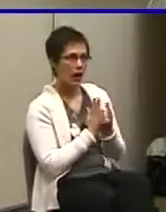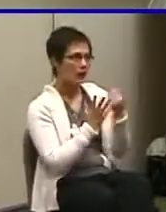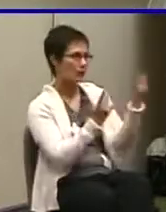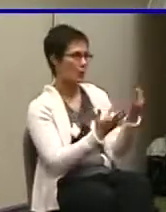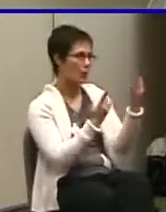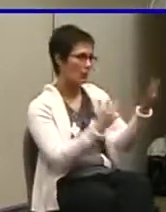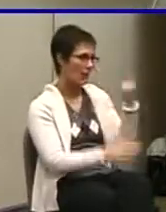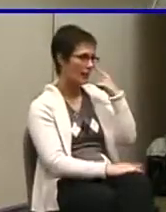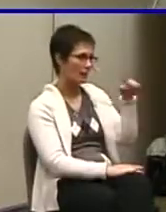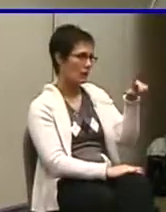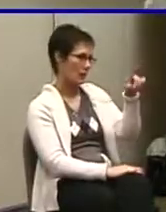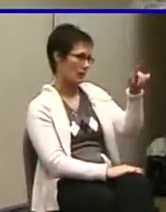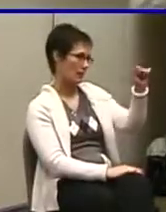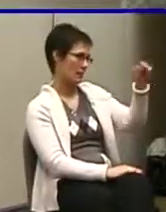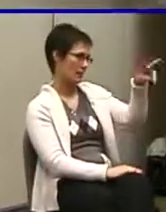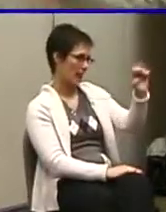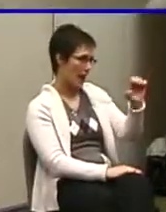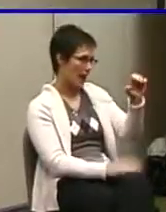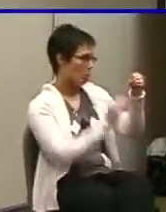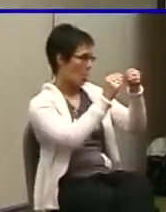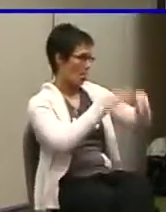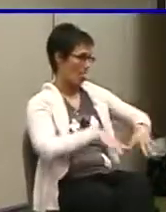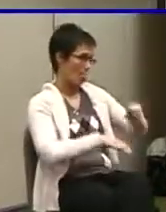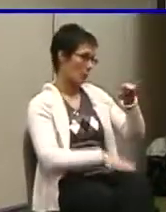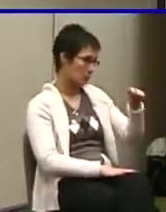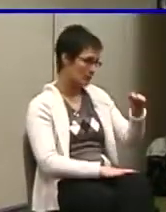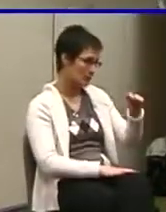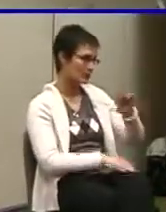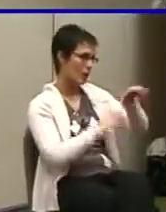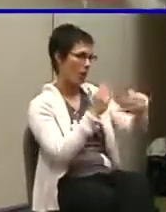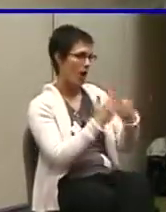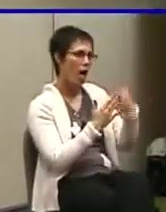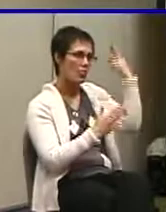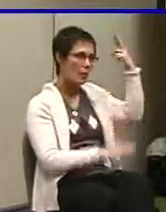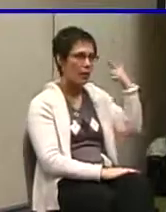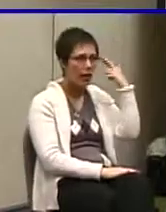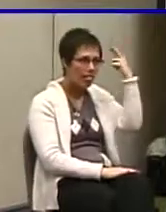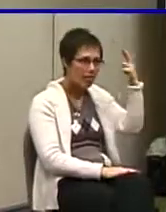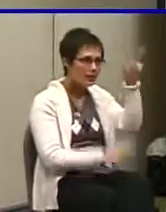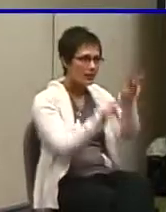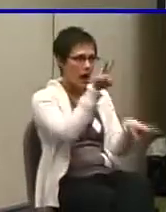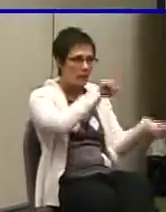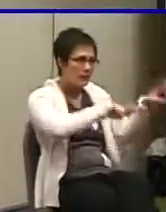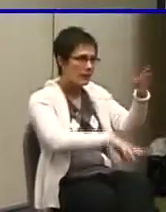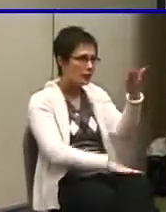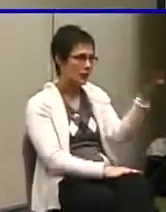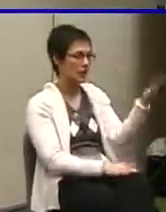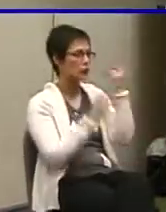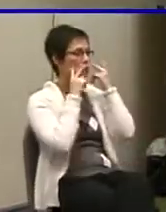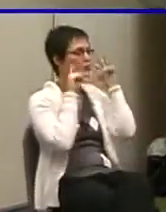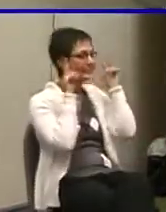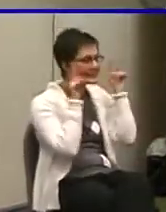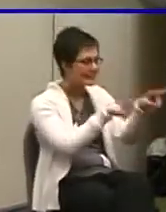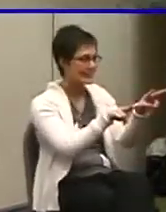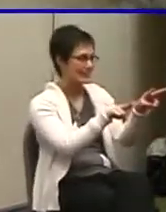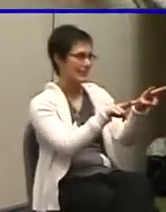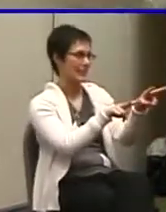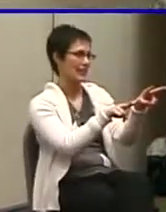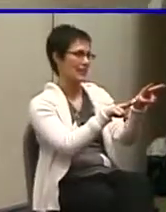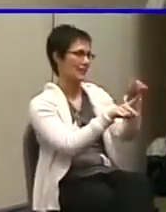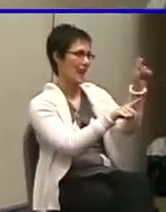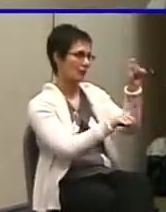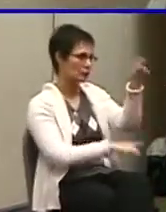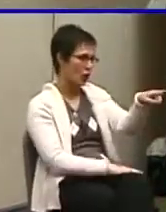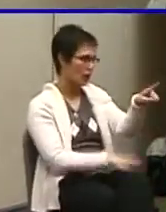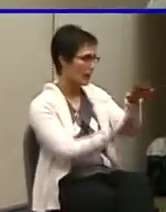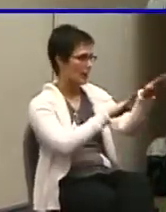too low rate of behavior that all the naturalistic observation things, at least from the standpoint of seeing Dave, seeing this target behavior, are probably not